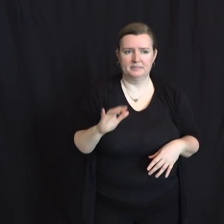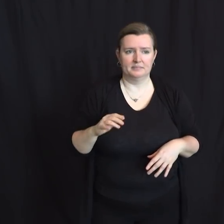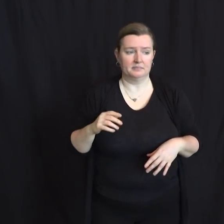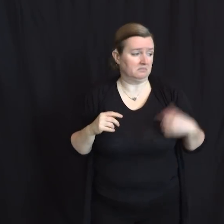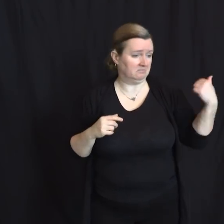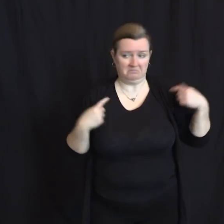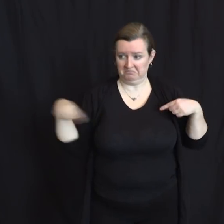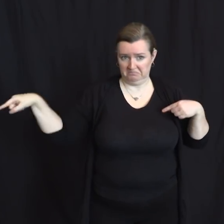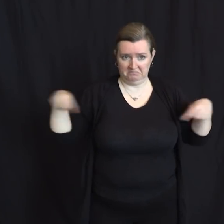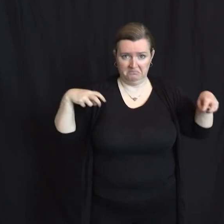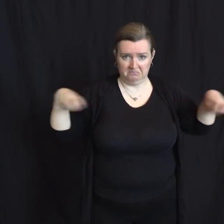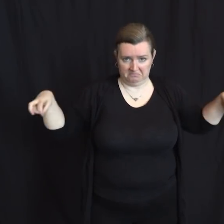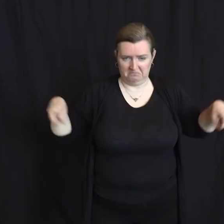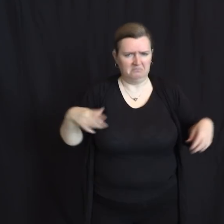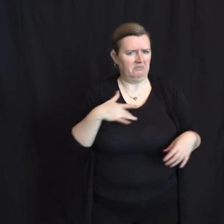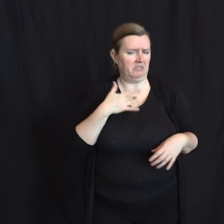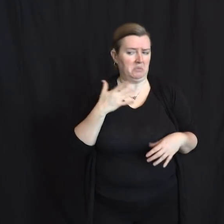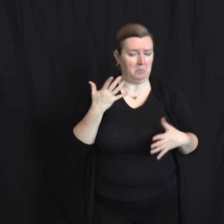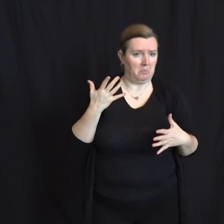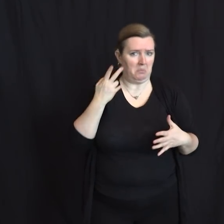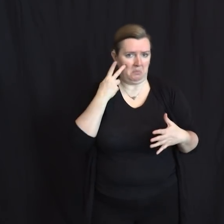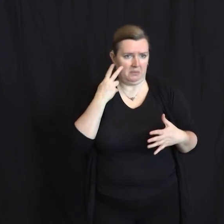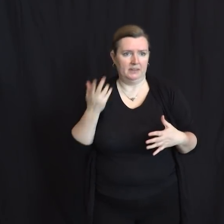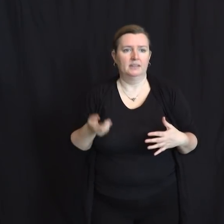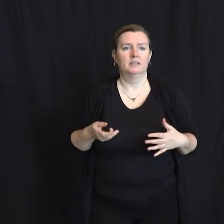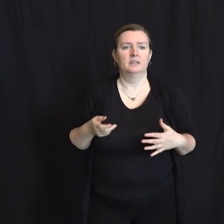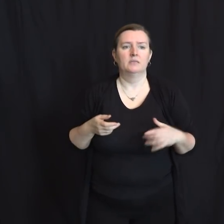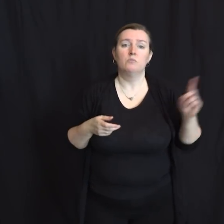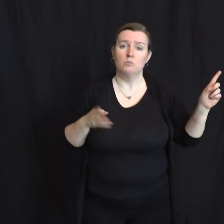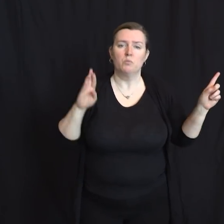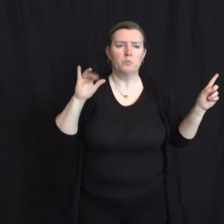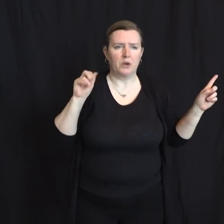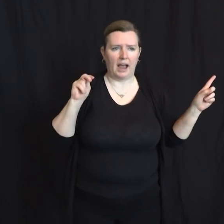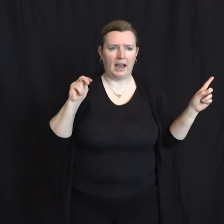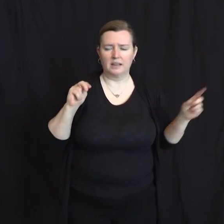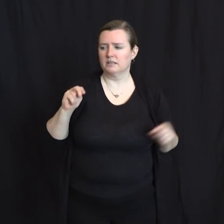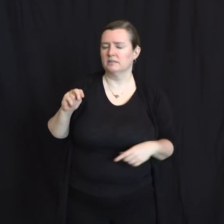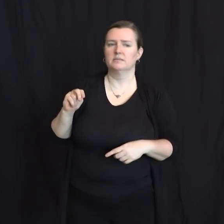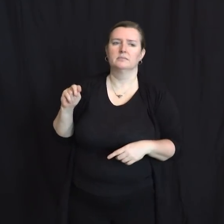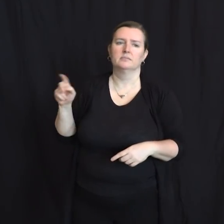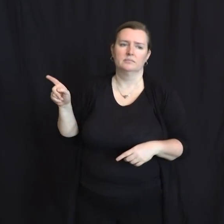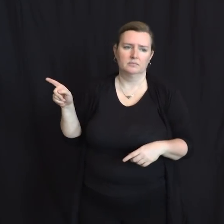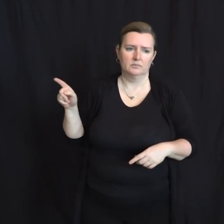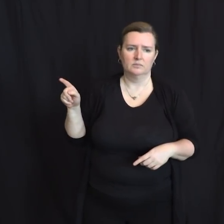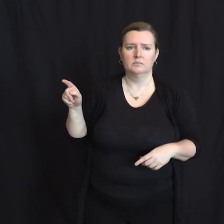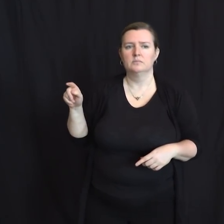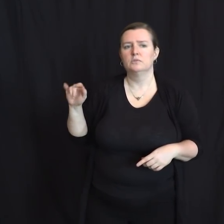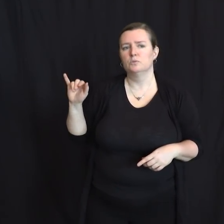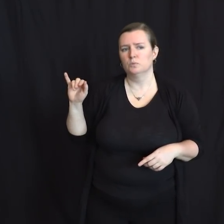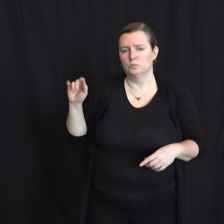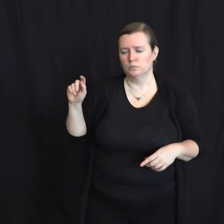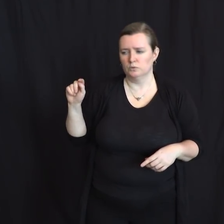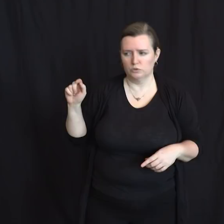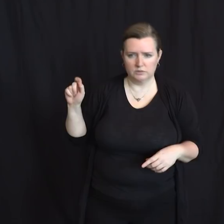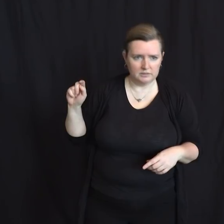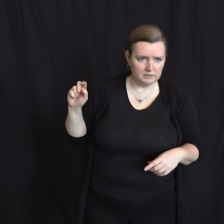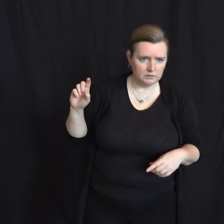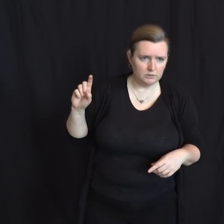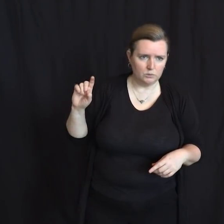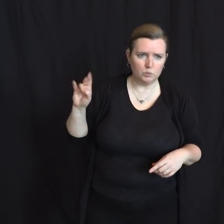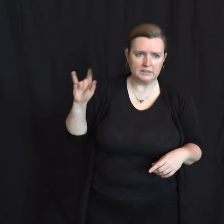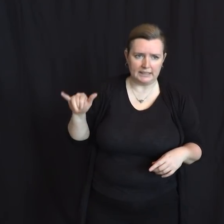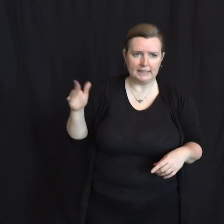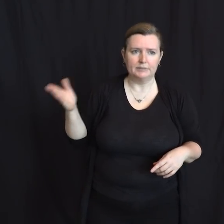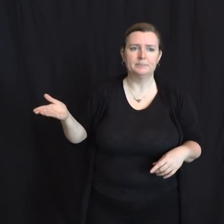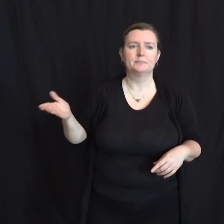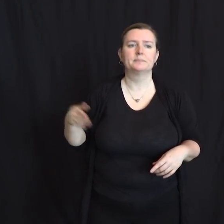respond to this, including not just Brian, but Christina and Judy as well. And Pat, you may want to help me on the first one. First